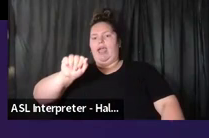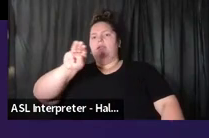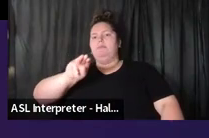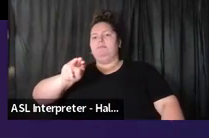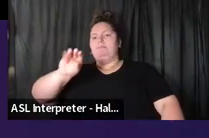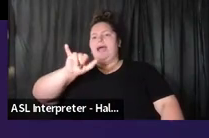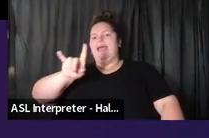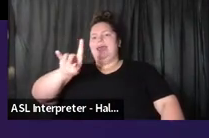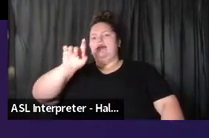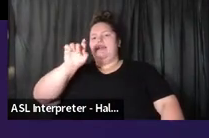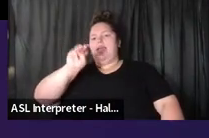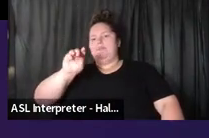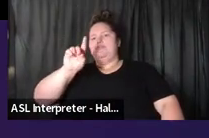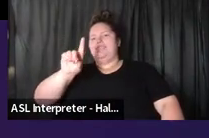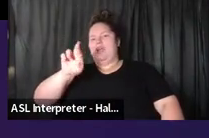at@mymdrc.org.